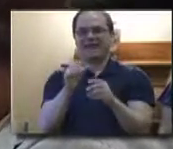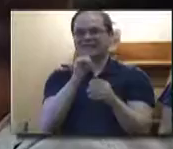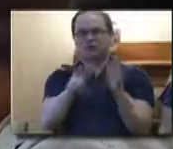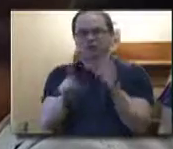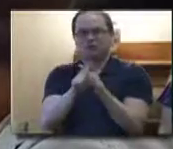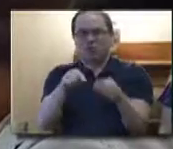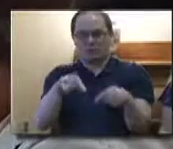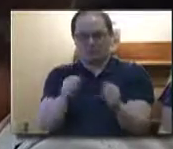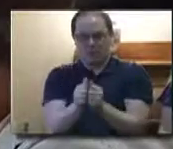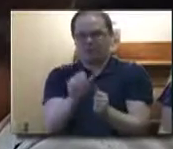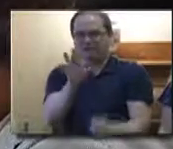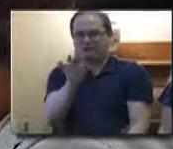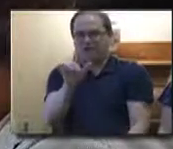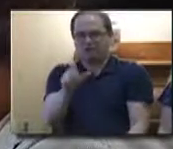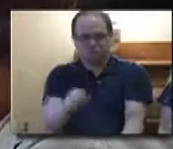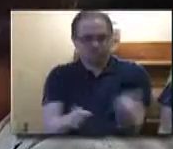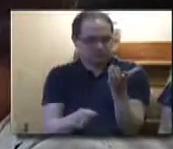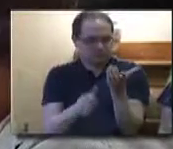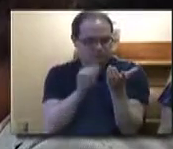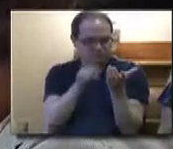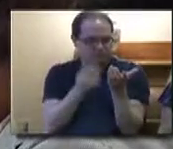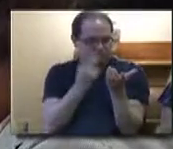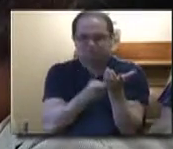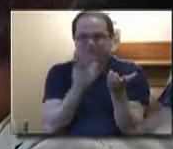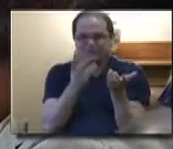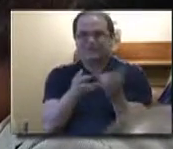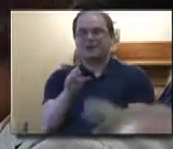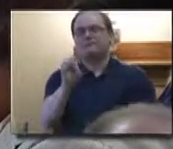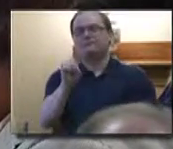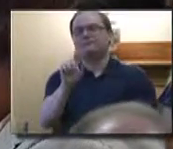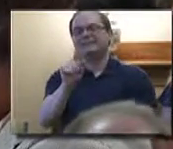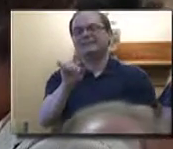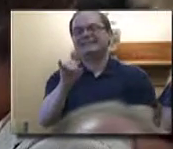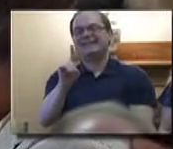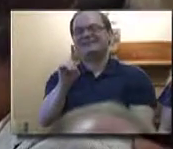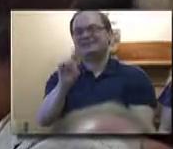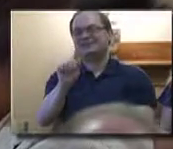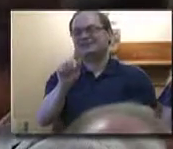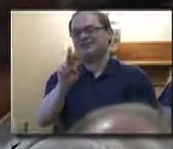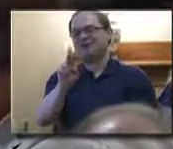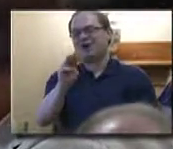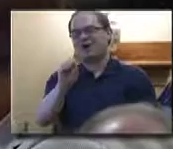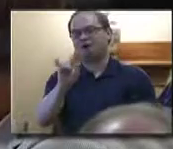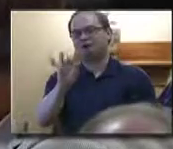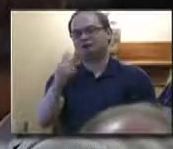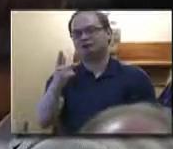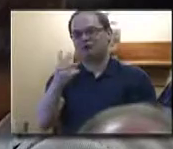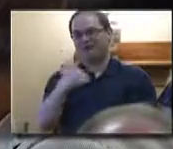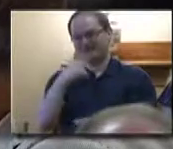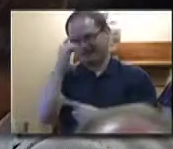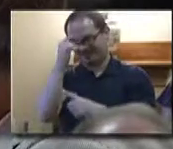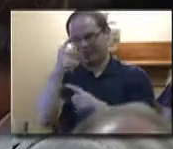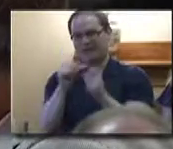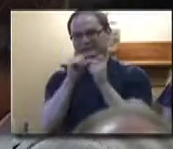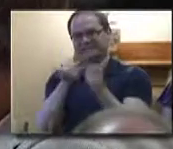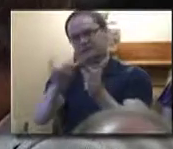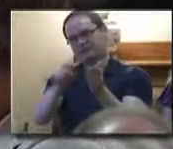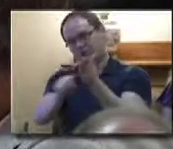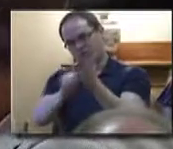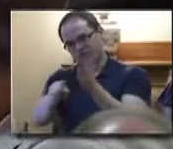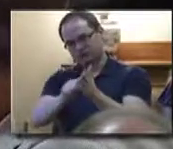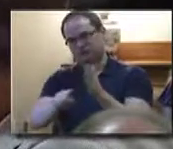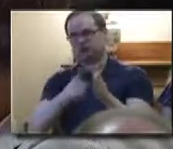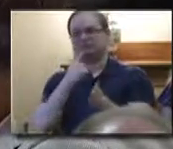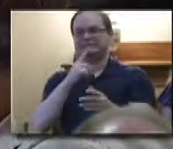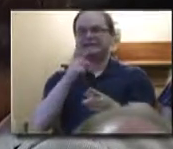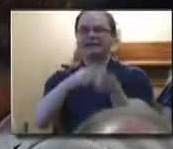And so we don't really know how it developed. But there is a theory, and David Armstrong is currently continuing that research to say that